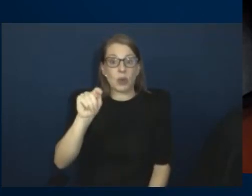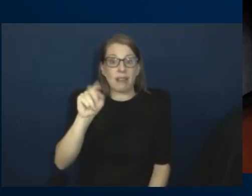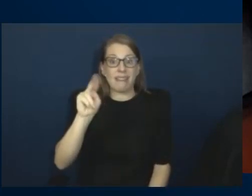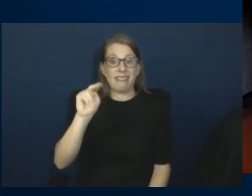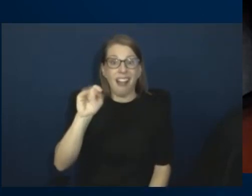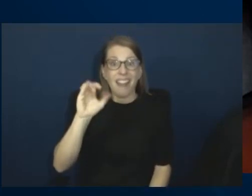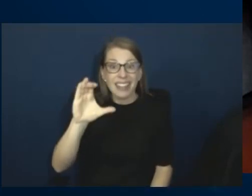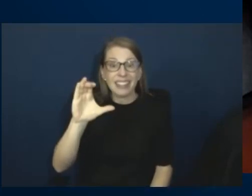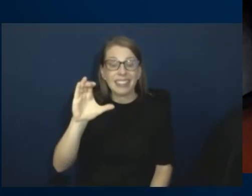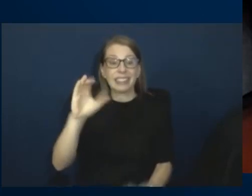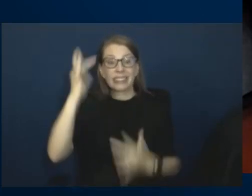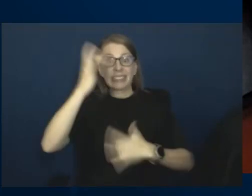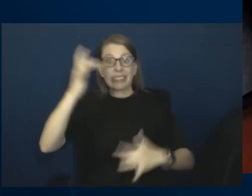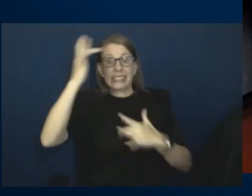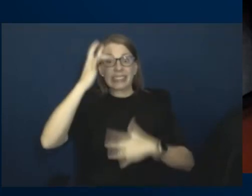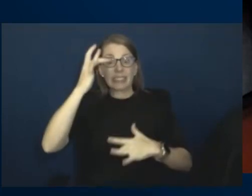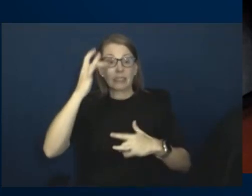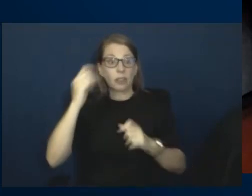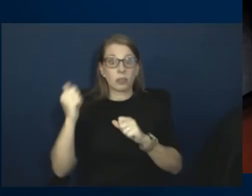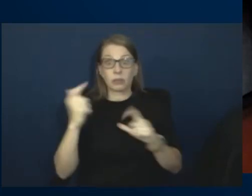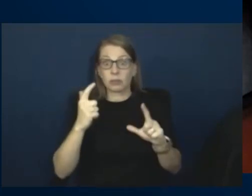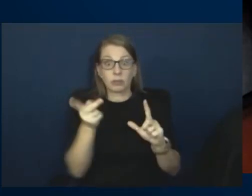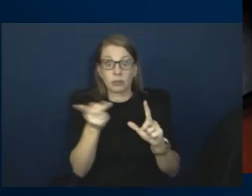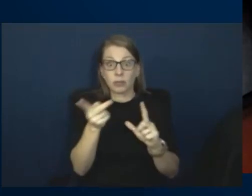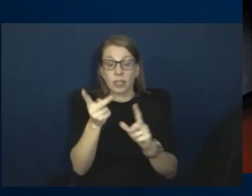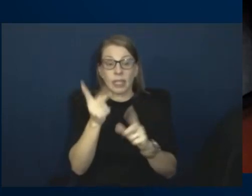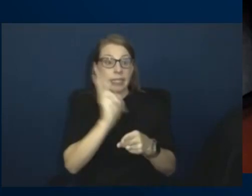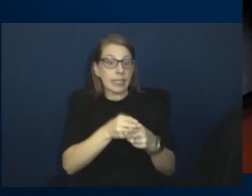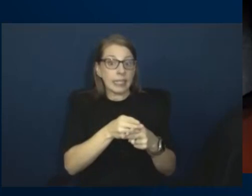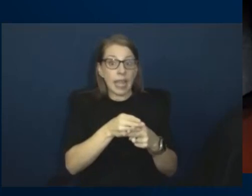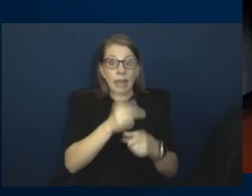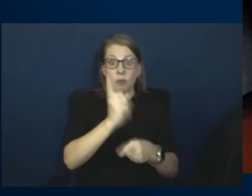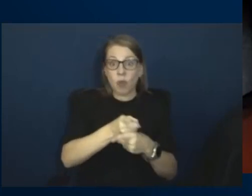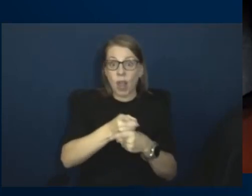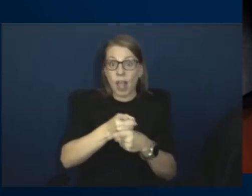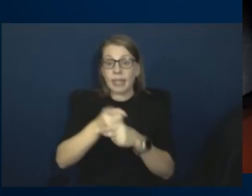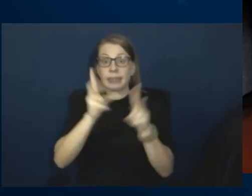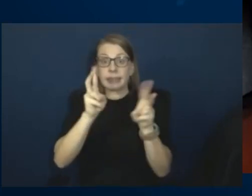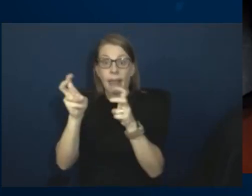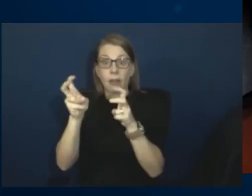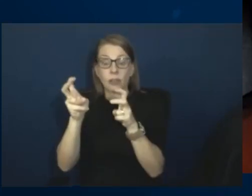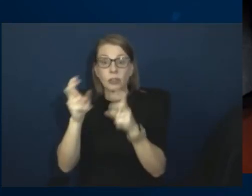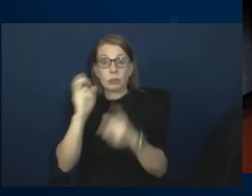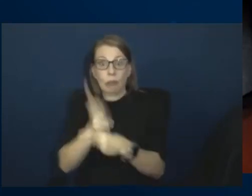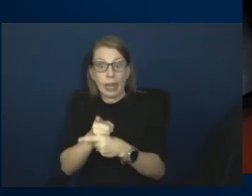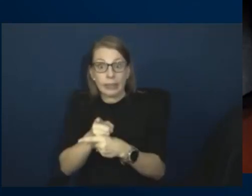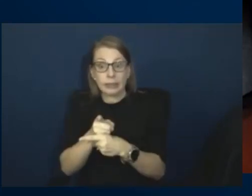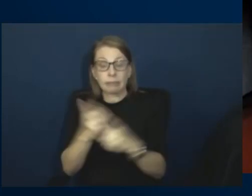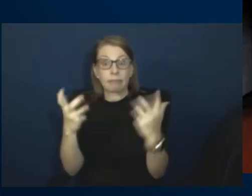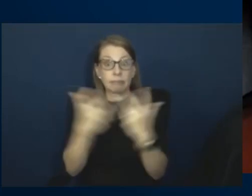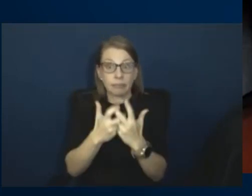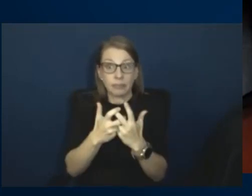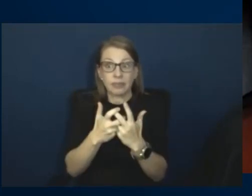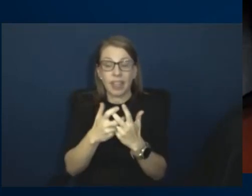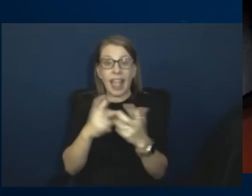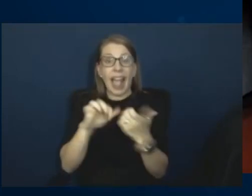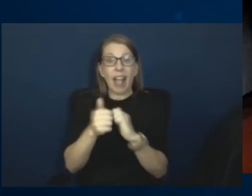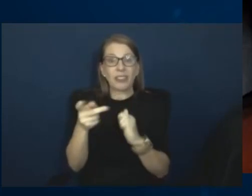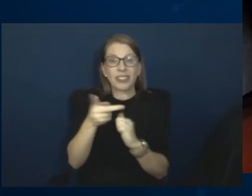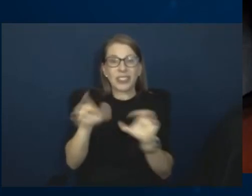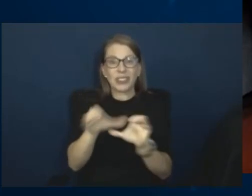right? Everybody, I've got everybody's name right and titles right. How are you guys doing this morning? We're